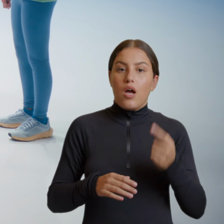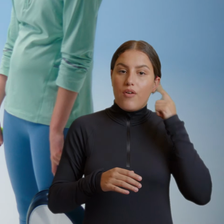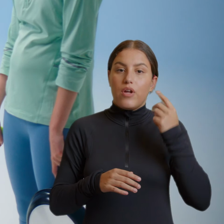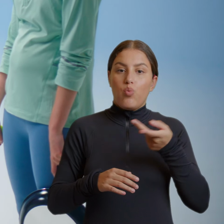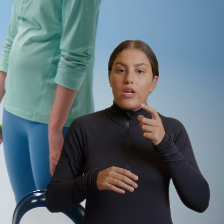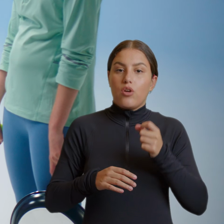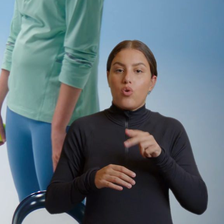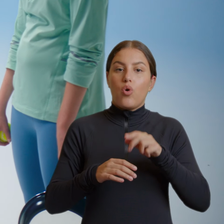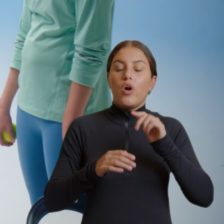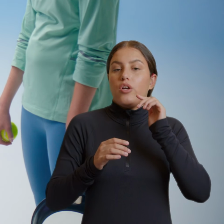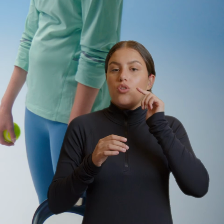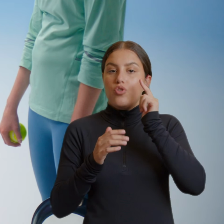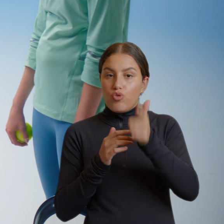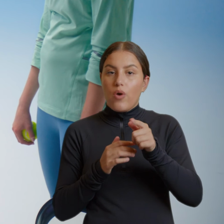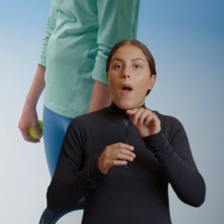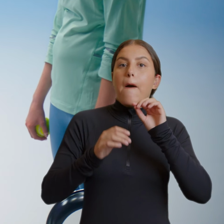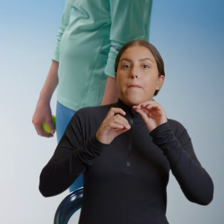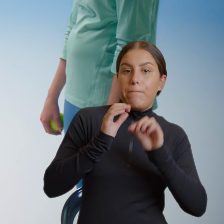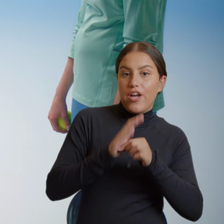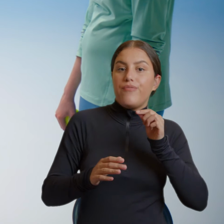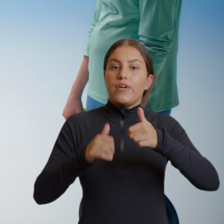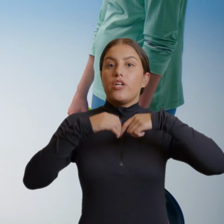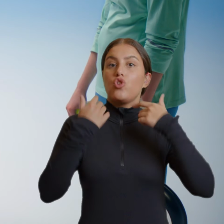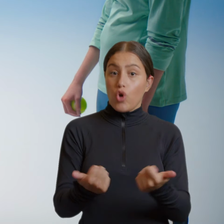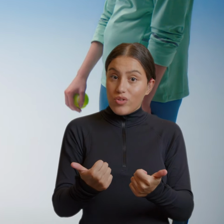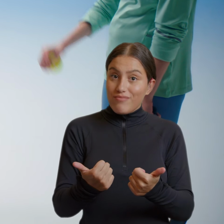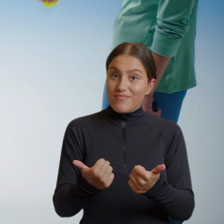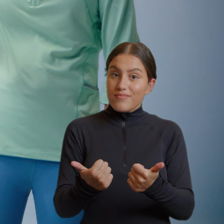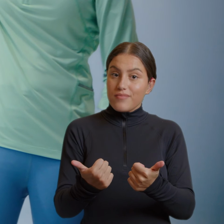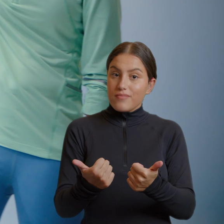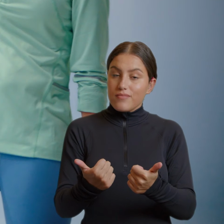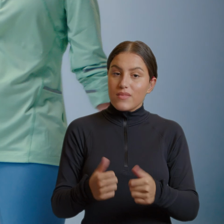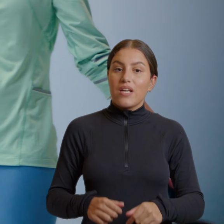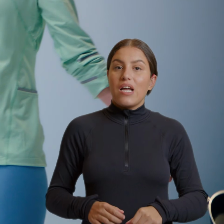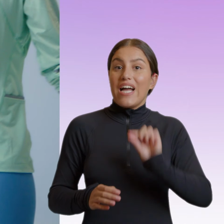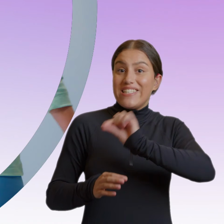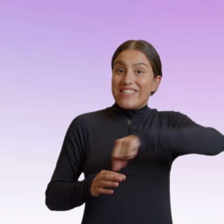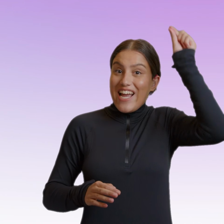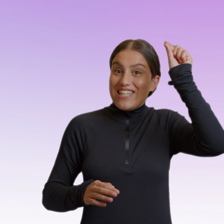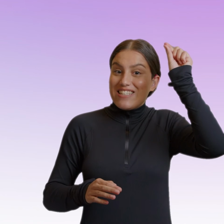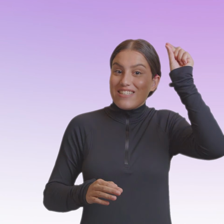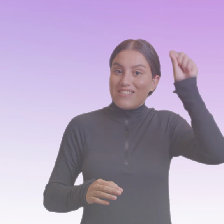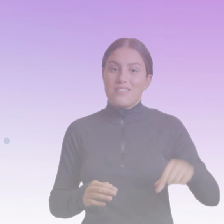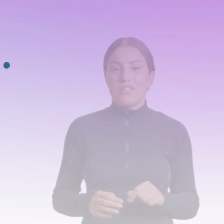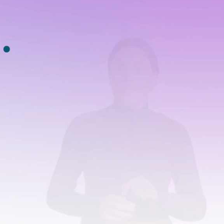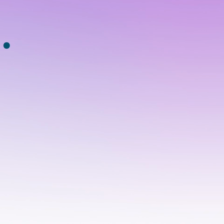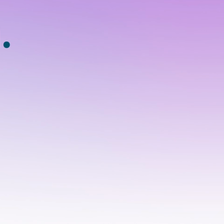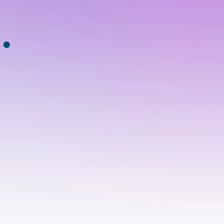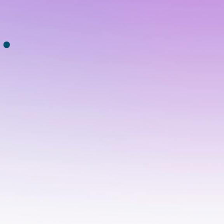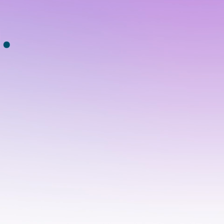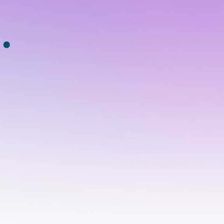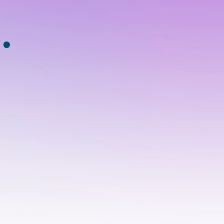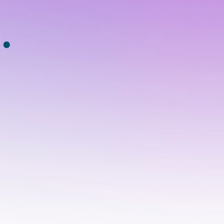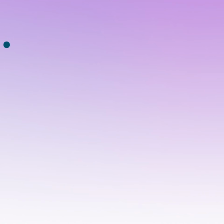of them try to balance the balls. I we can call that drill perfectly done. Check. Check. Exactly. Now it's your